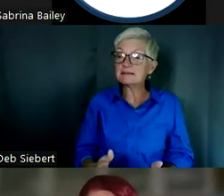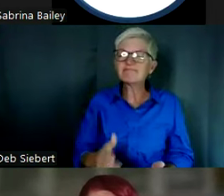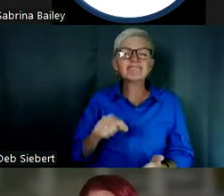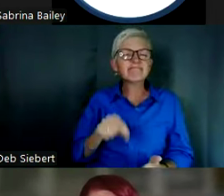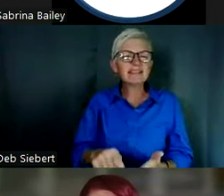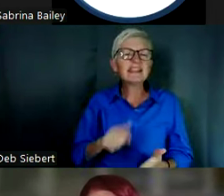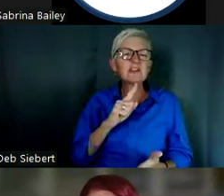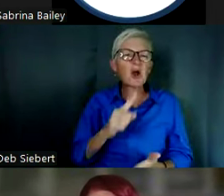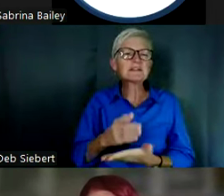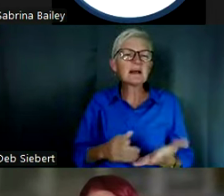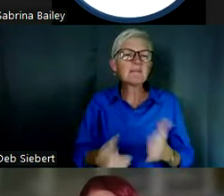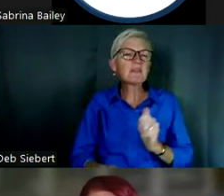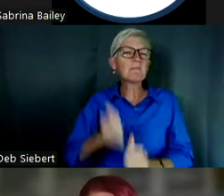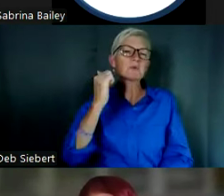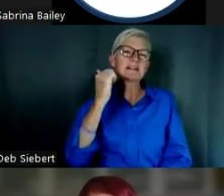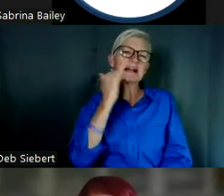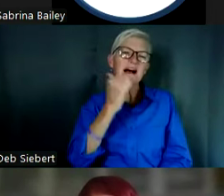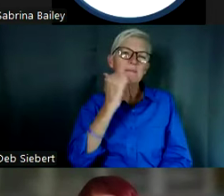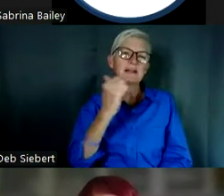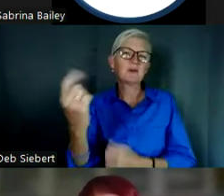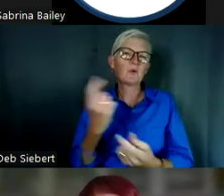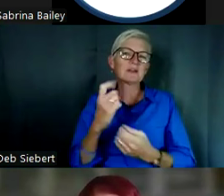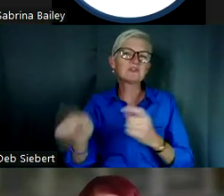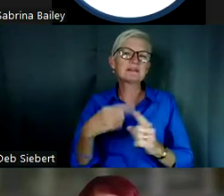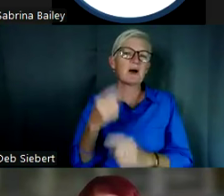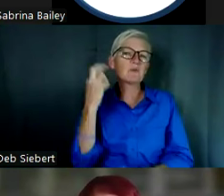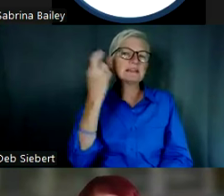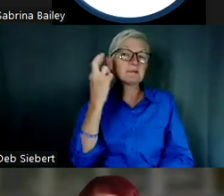ones that they have related to reasonable accommodation.